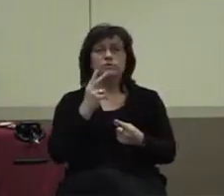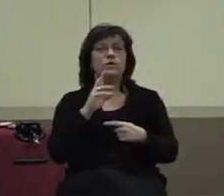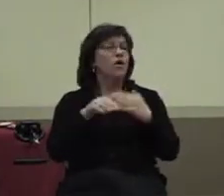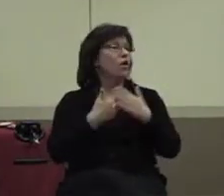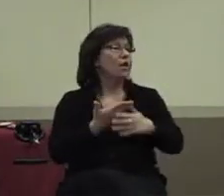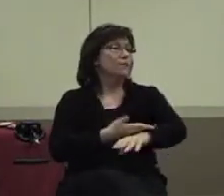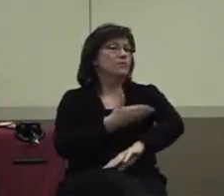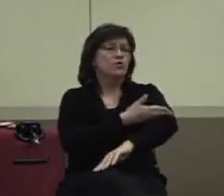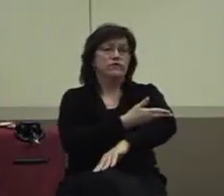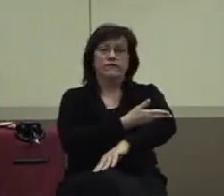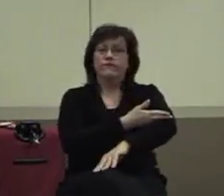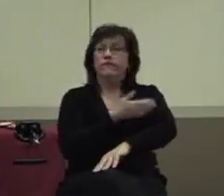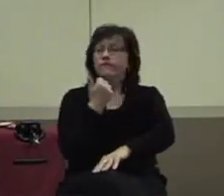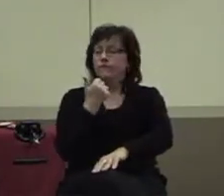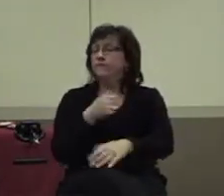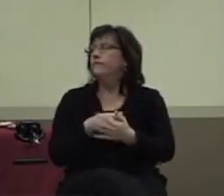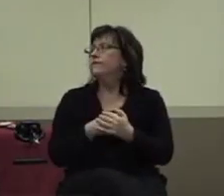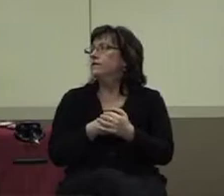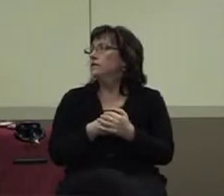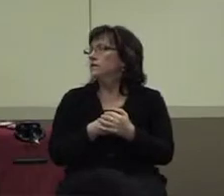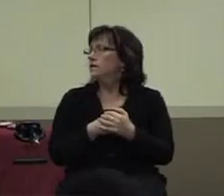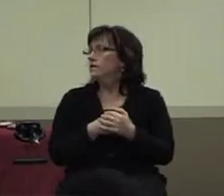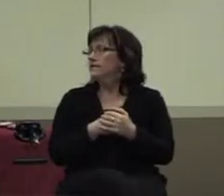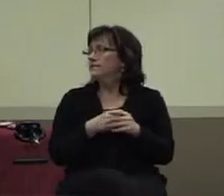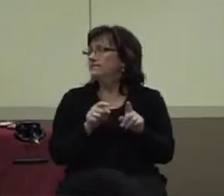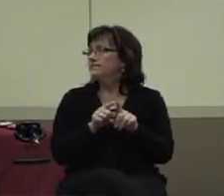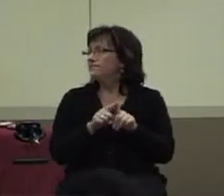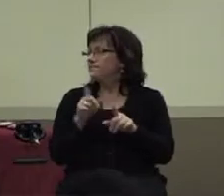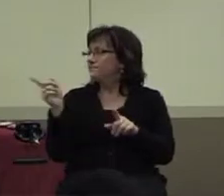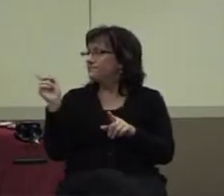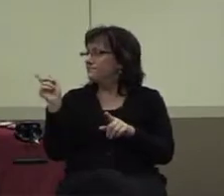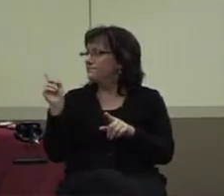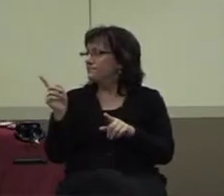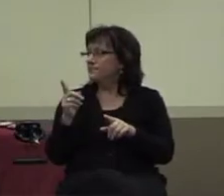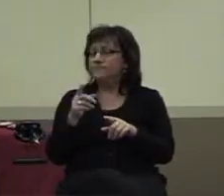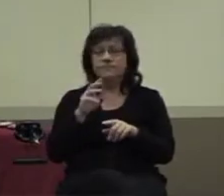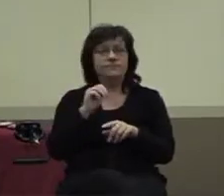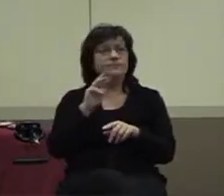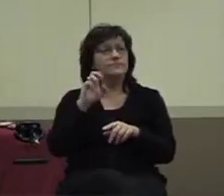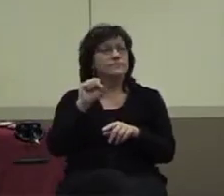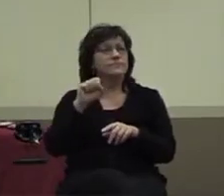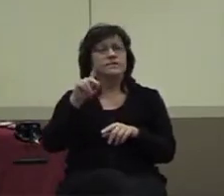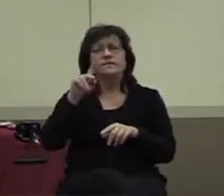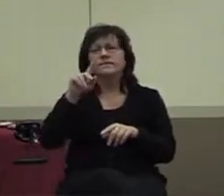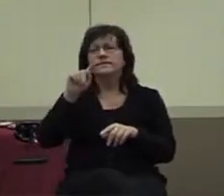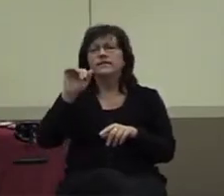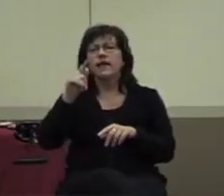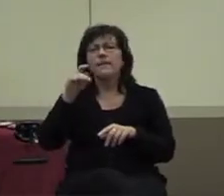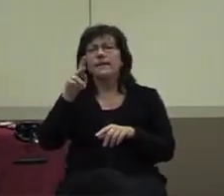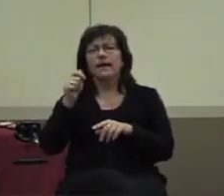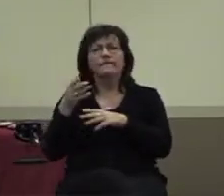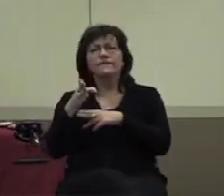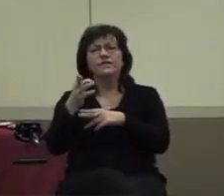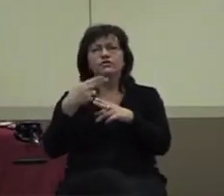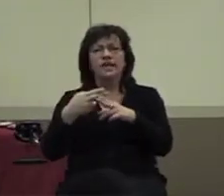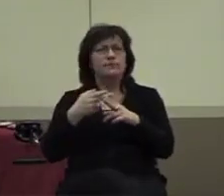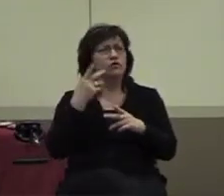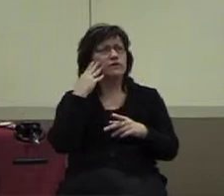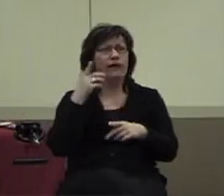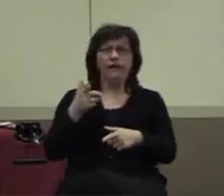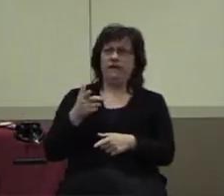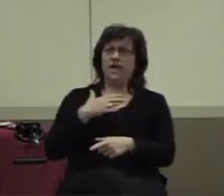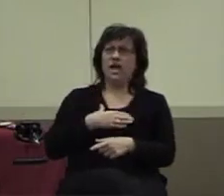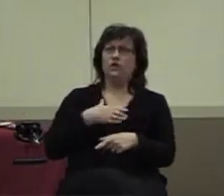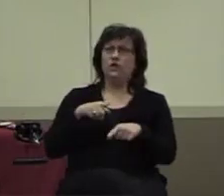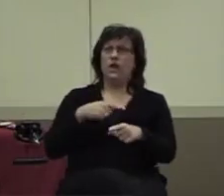thing, Miss Tilapia and Mrs. Salmon. You can tell I was hungry when I was working on this.